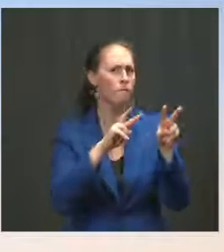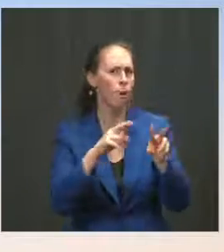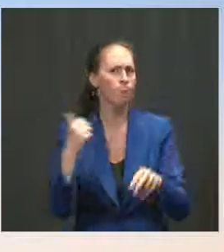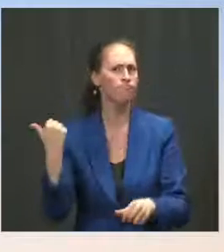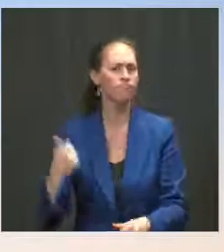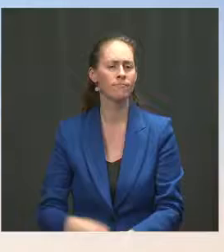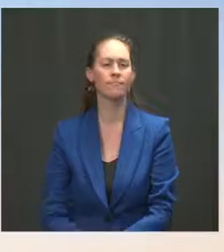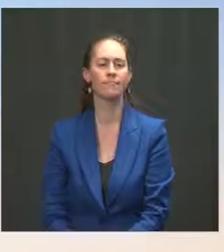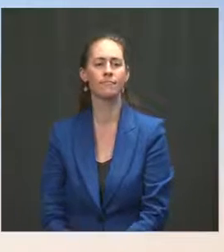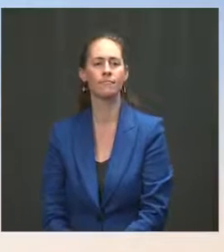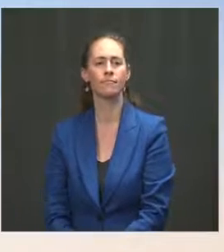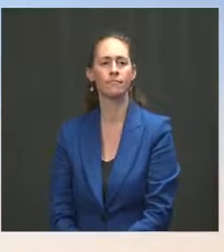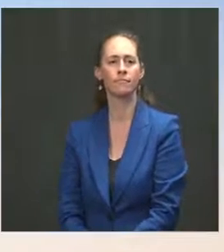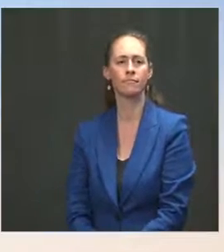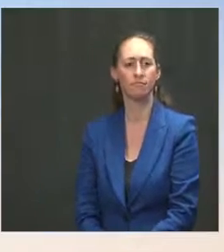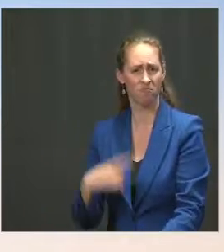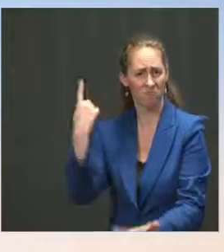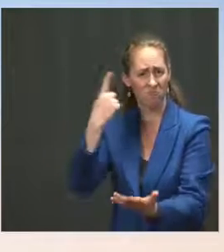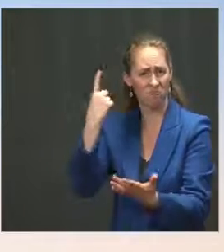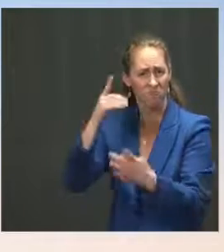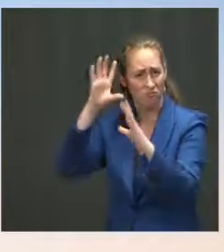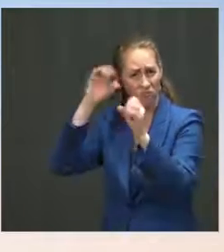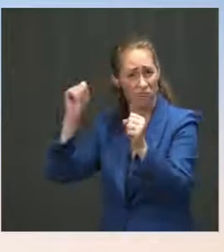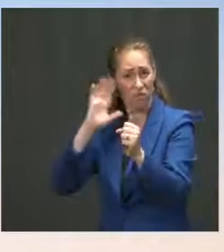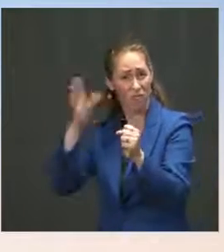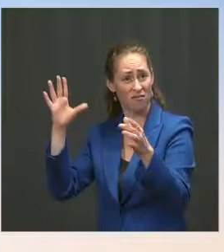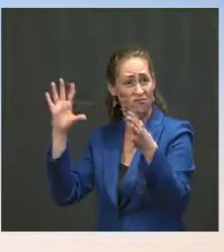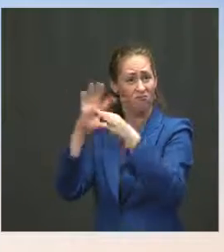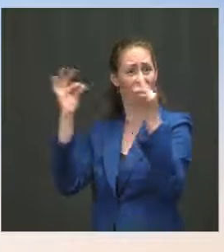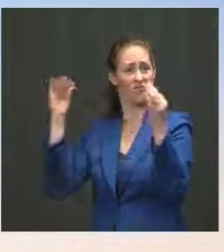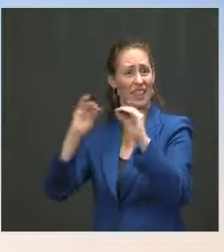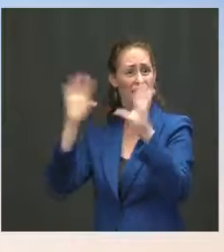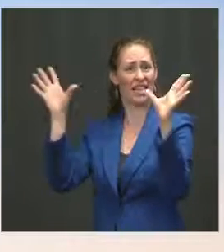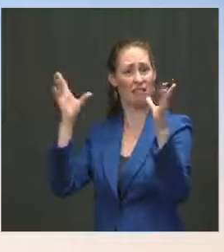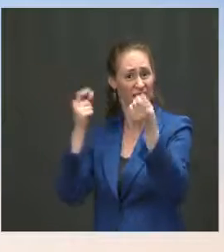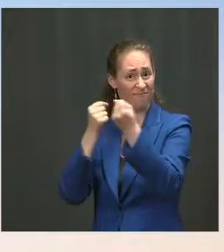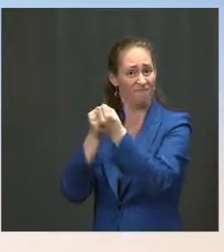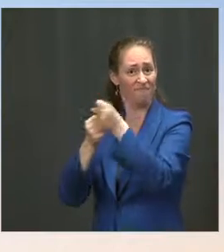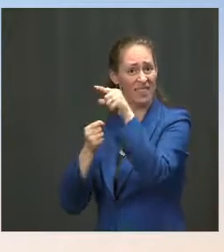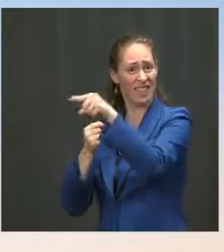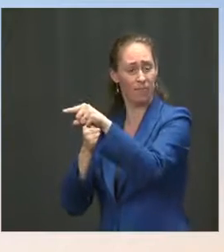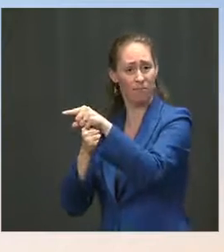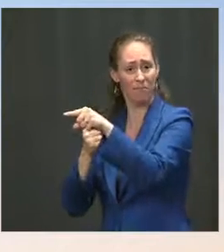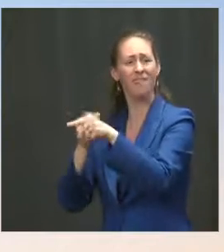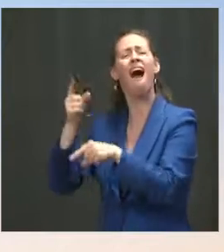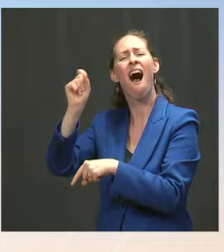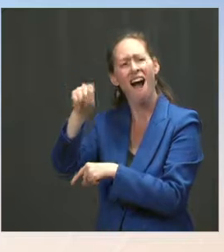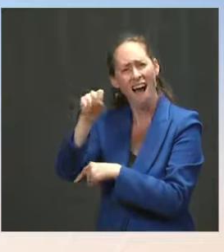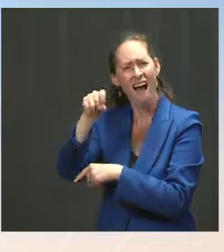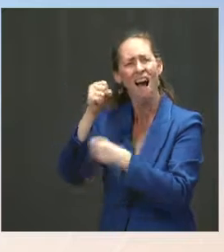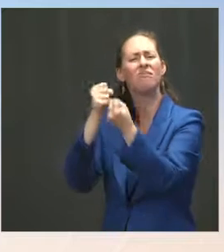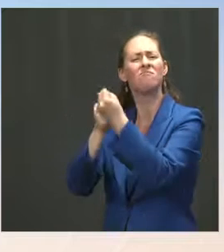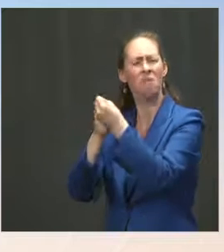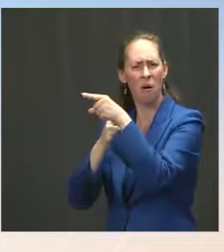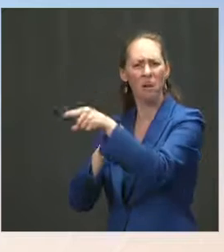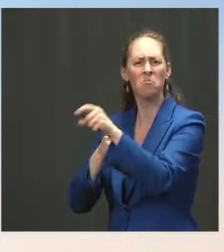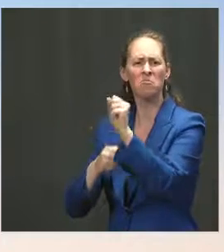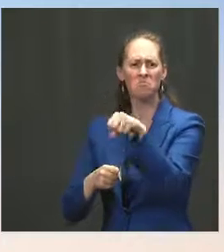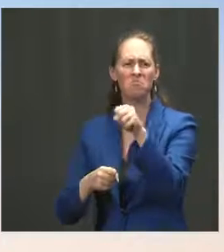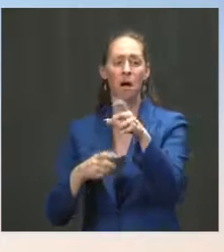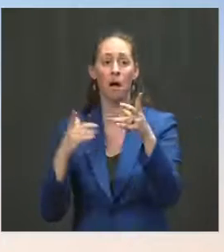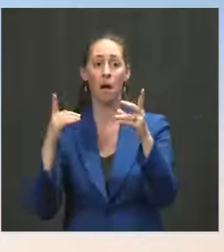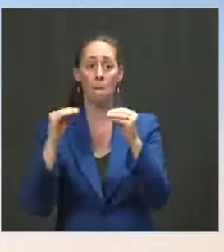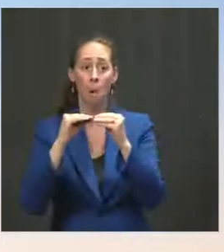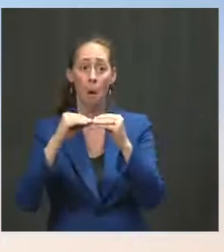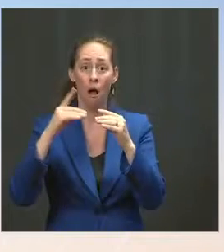or, some other show of support for him in the final days? He supports him. I don't have anything in terms of additional steps to